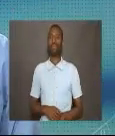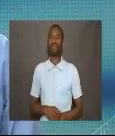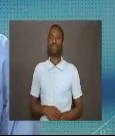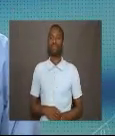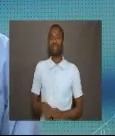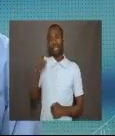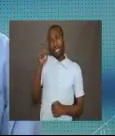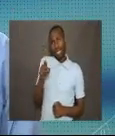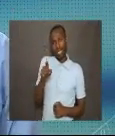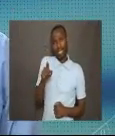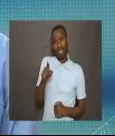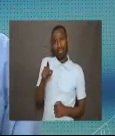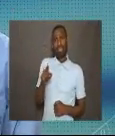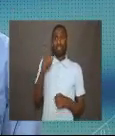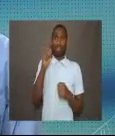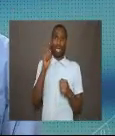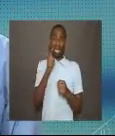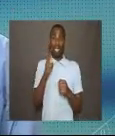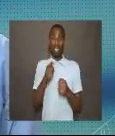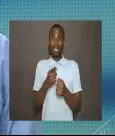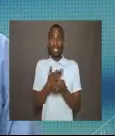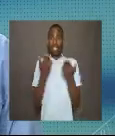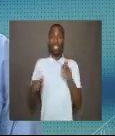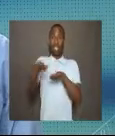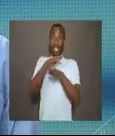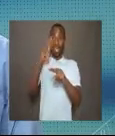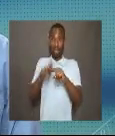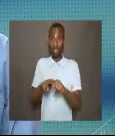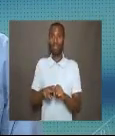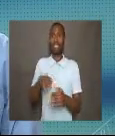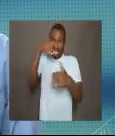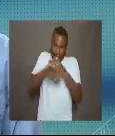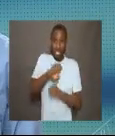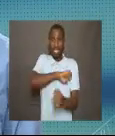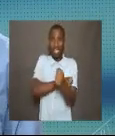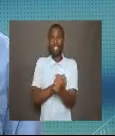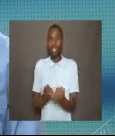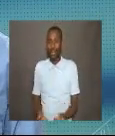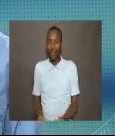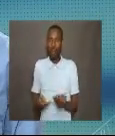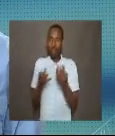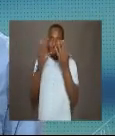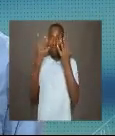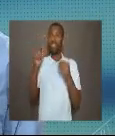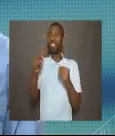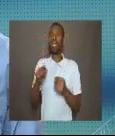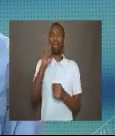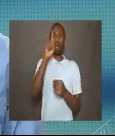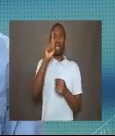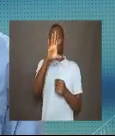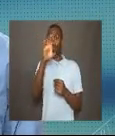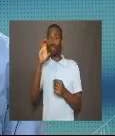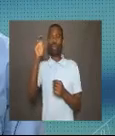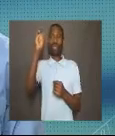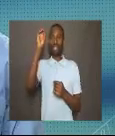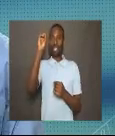To put this into context, the internal energy of steam at 100 degrees